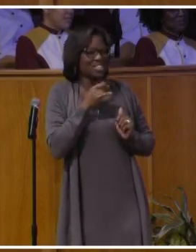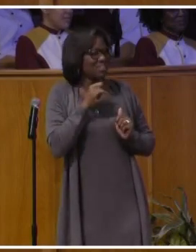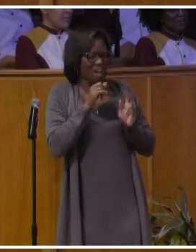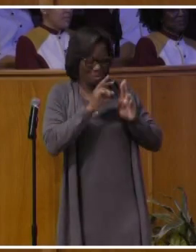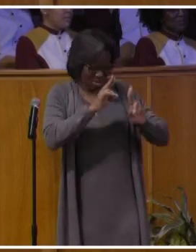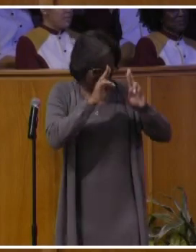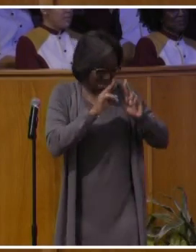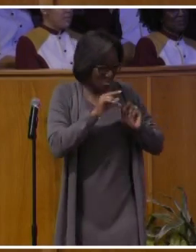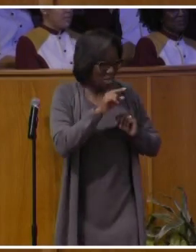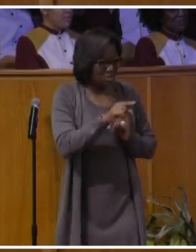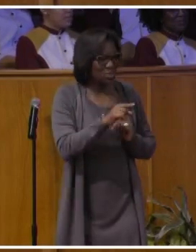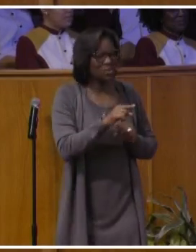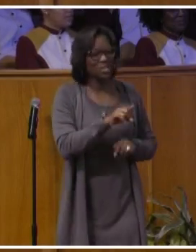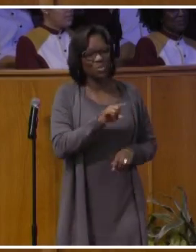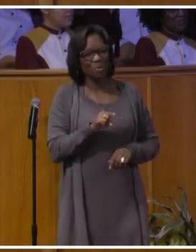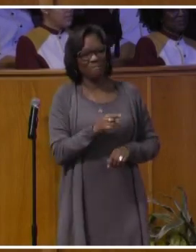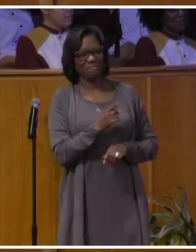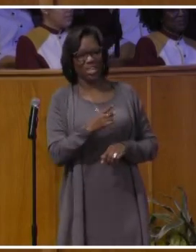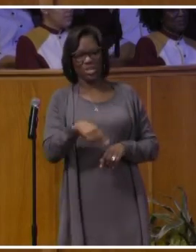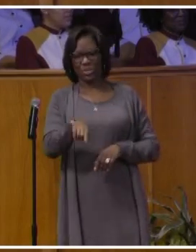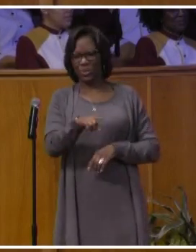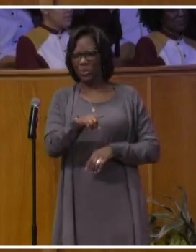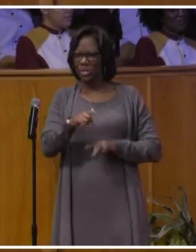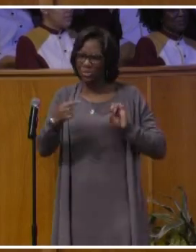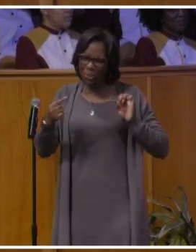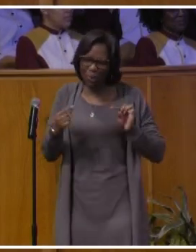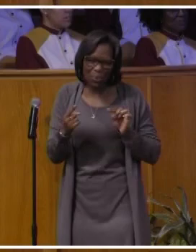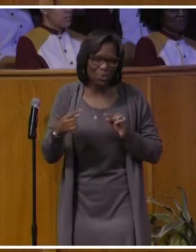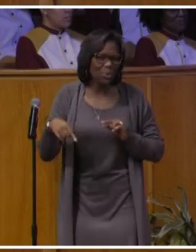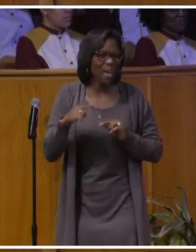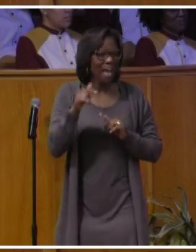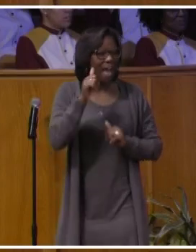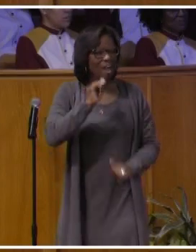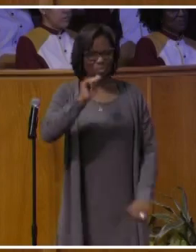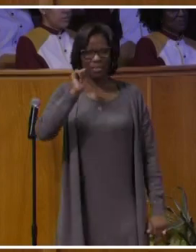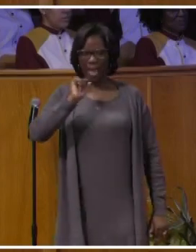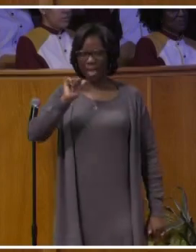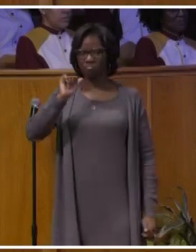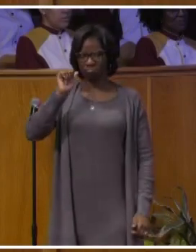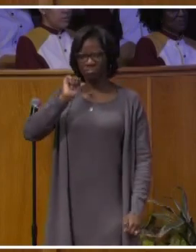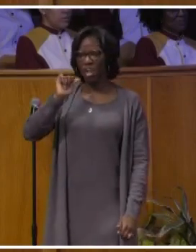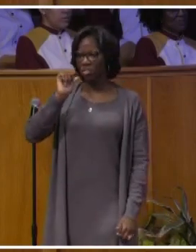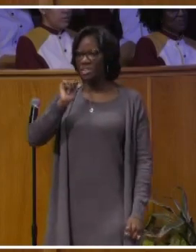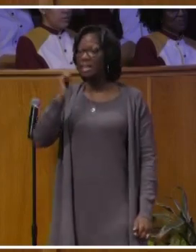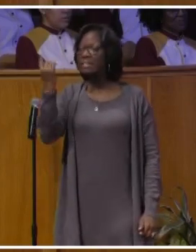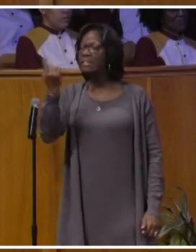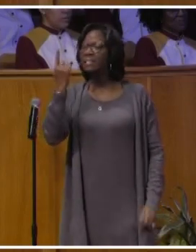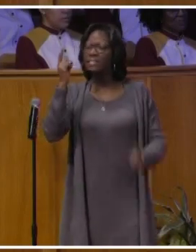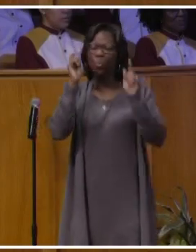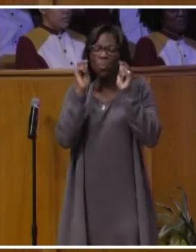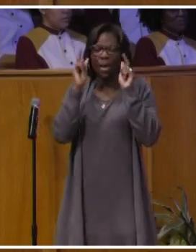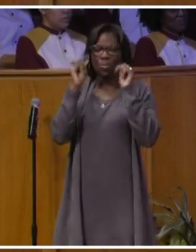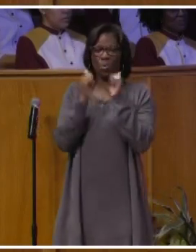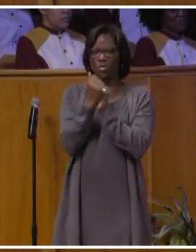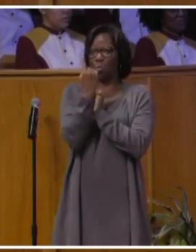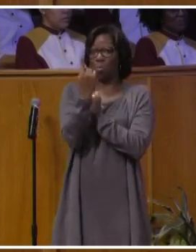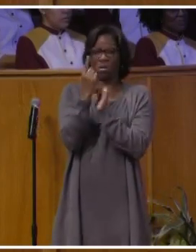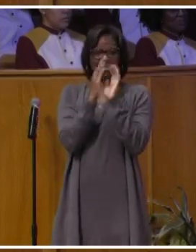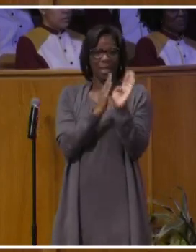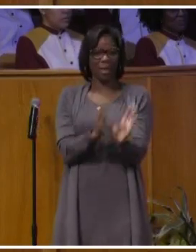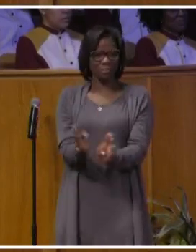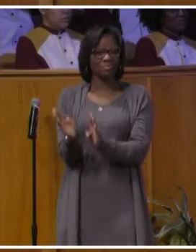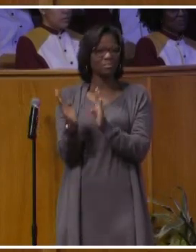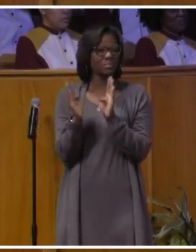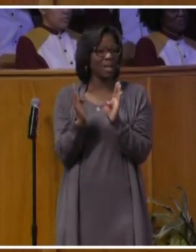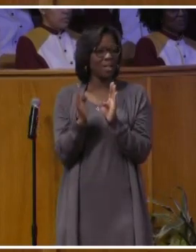you, to offend you, to hurt you. Every day, somebody wakes up with one agenda,